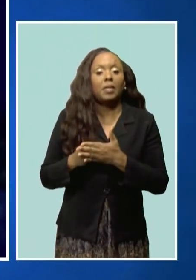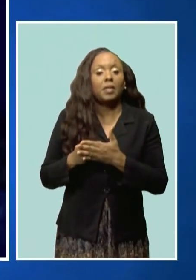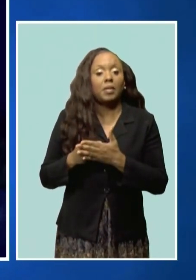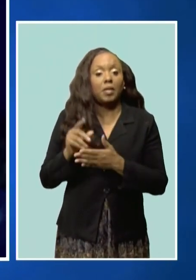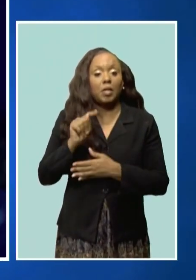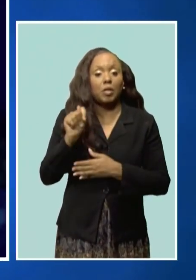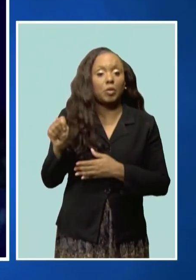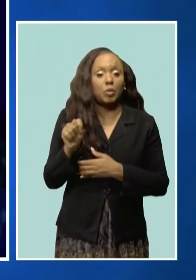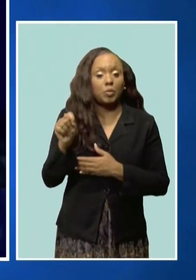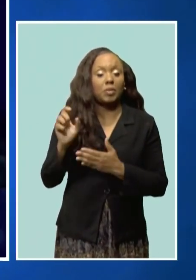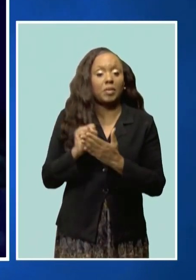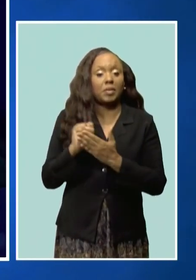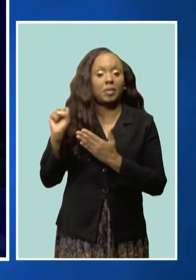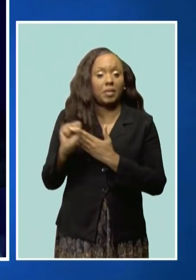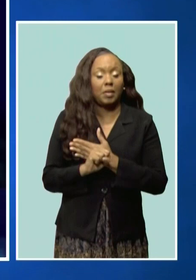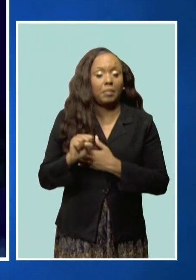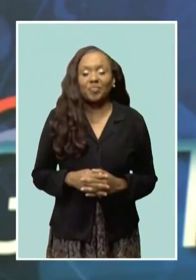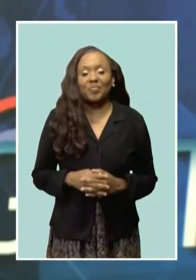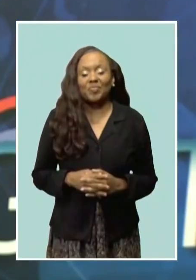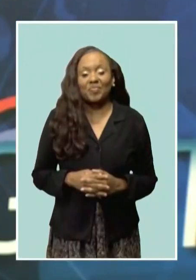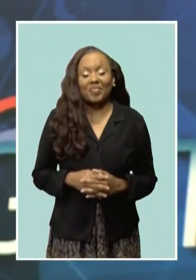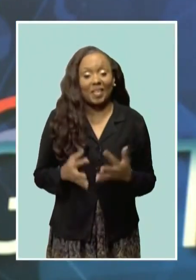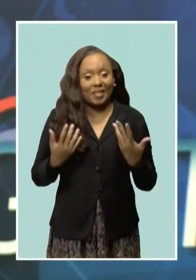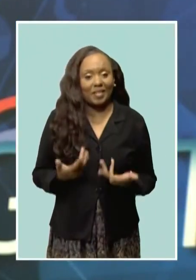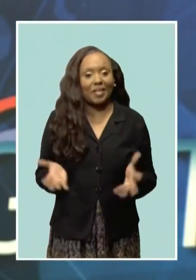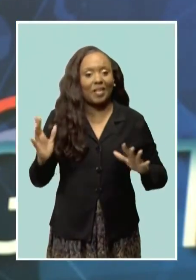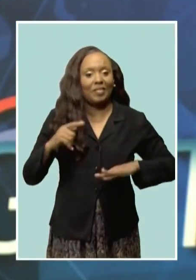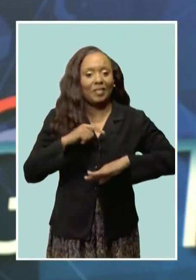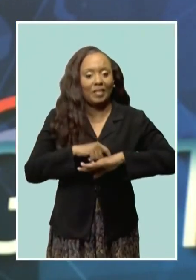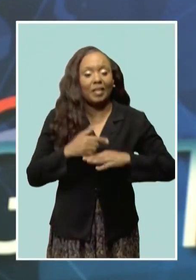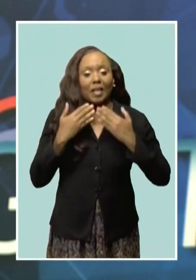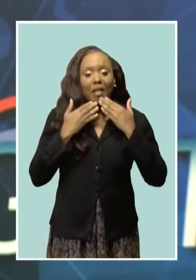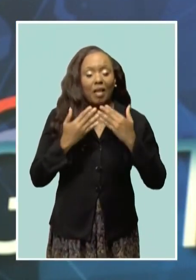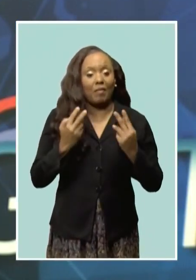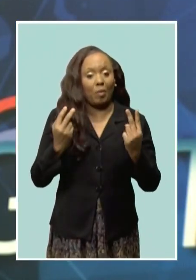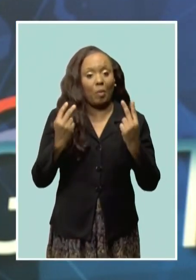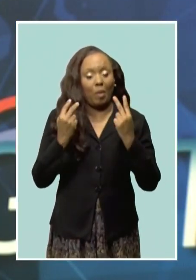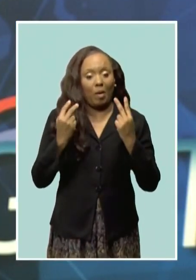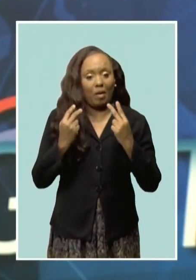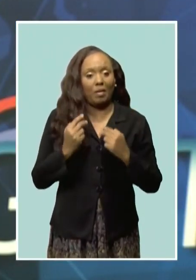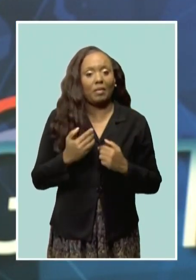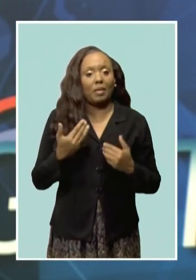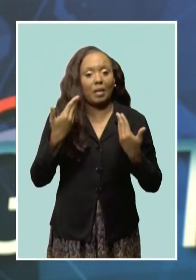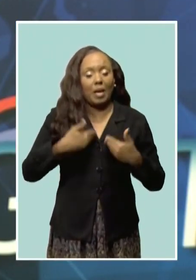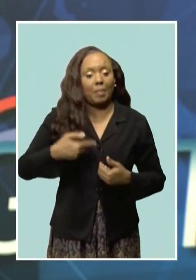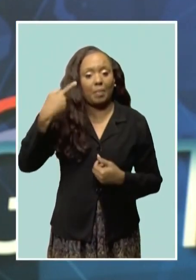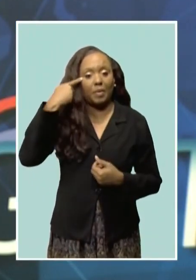September, 2023. Well, that's our time tonight. Thank you for spending it with us.